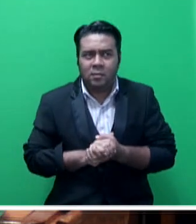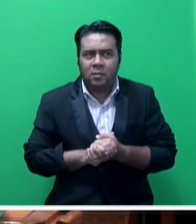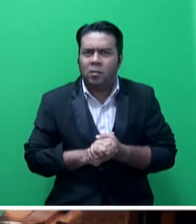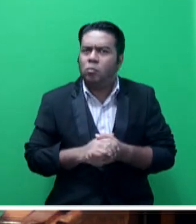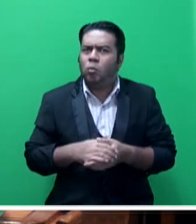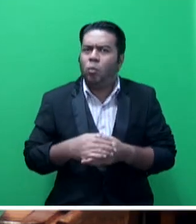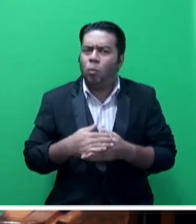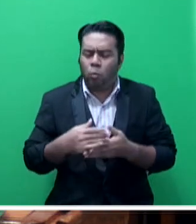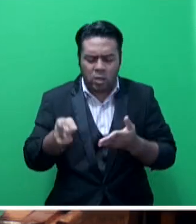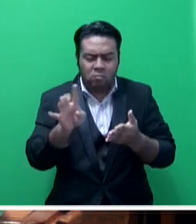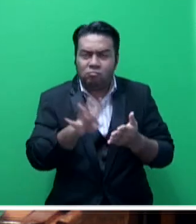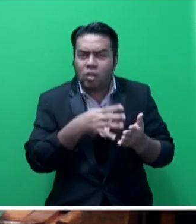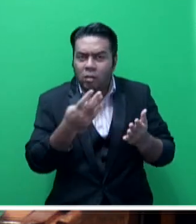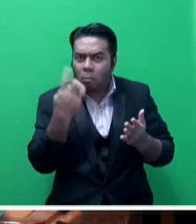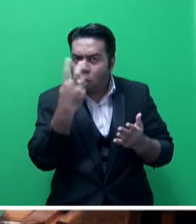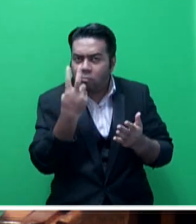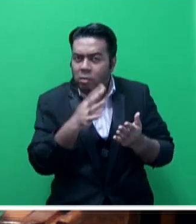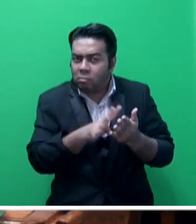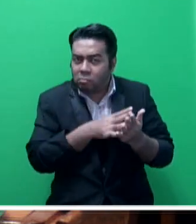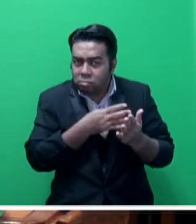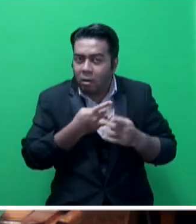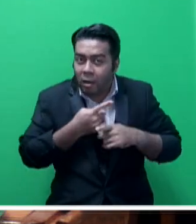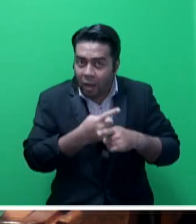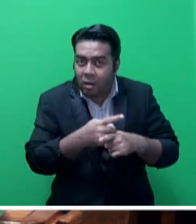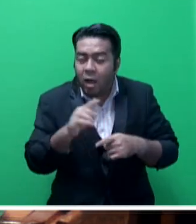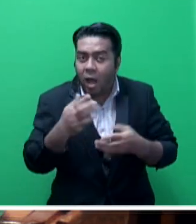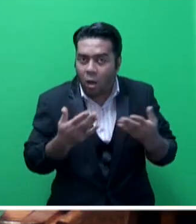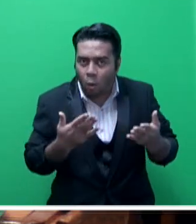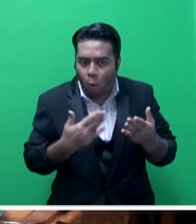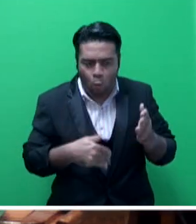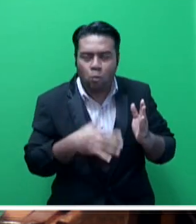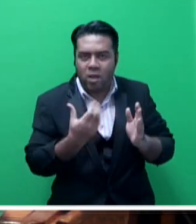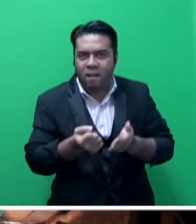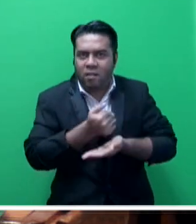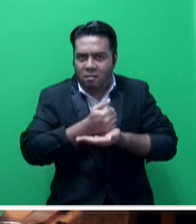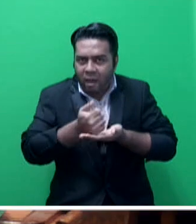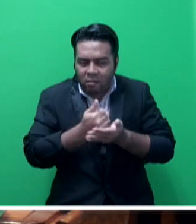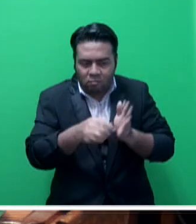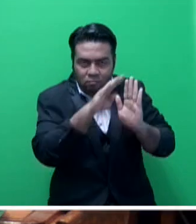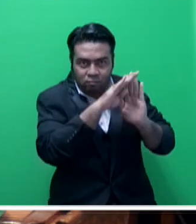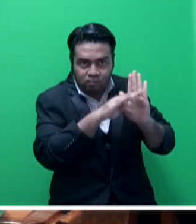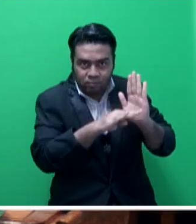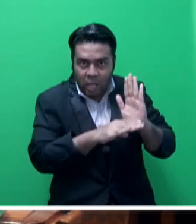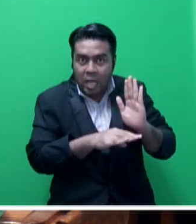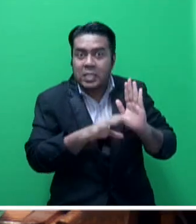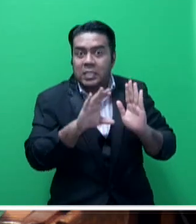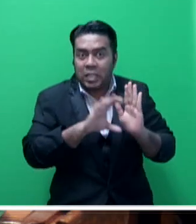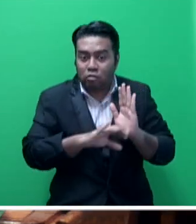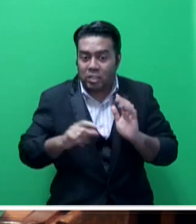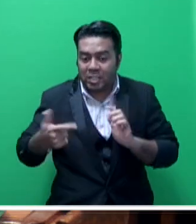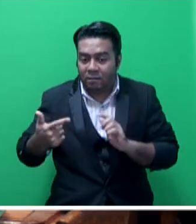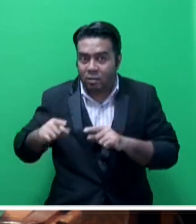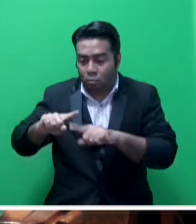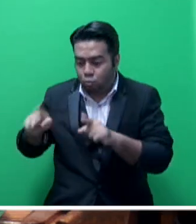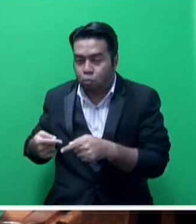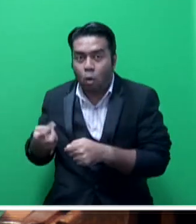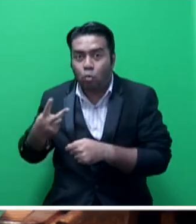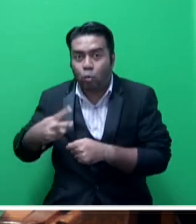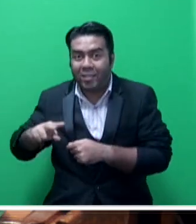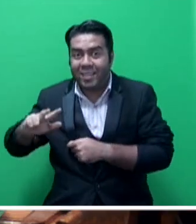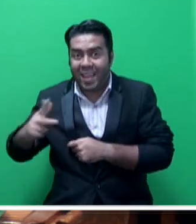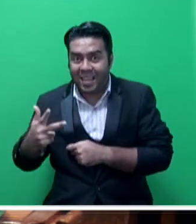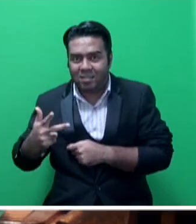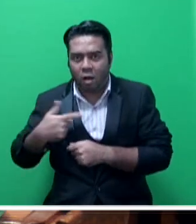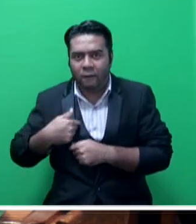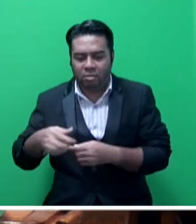guided by the provisions in the Act, Section 28 of the Disaster